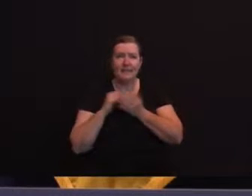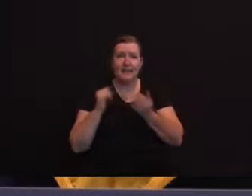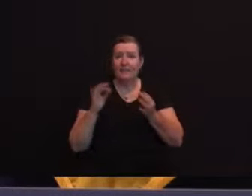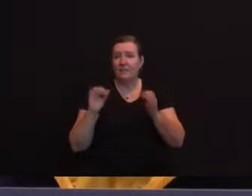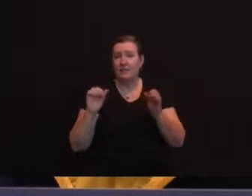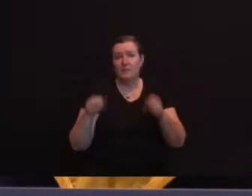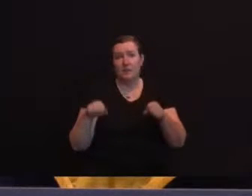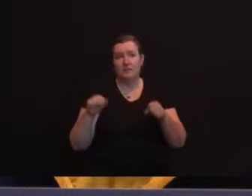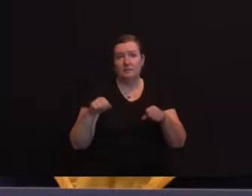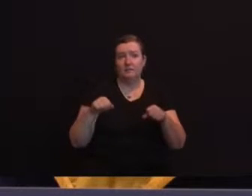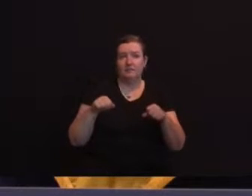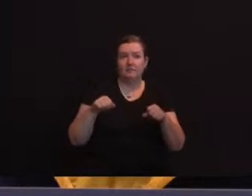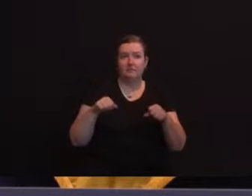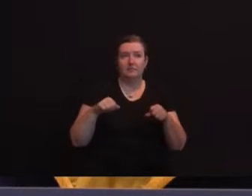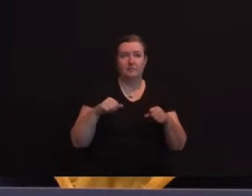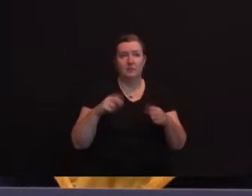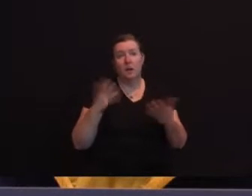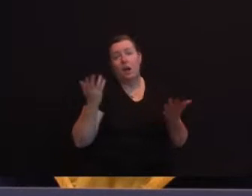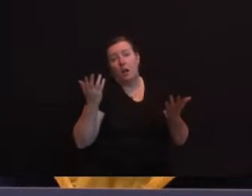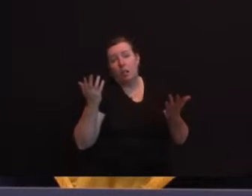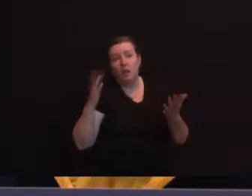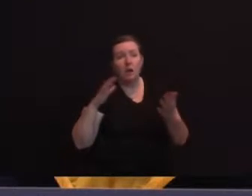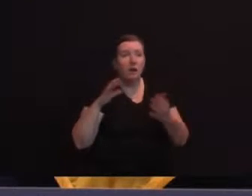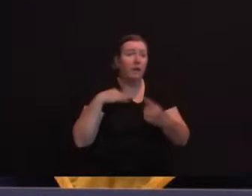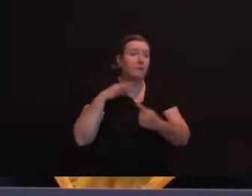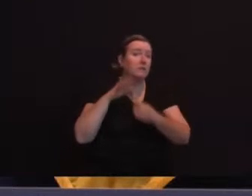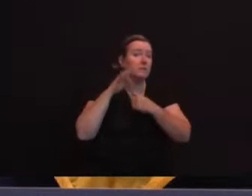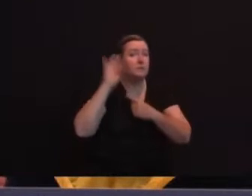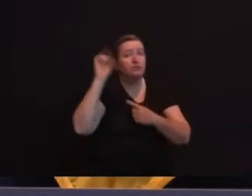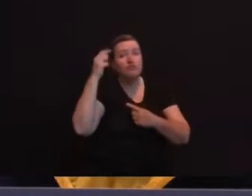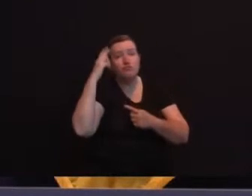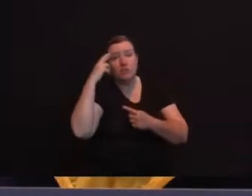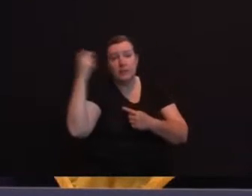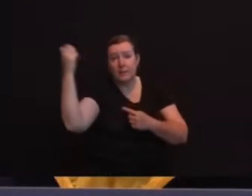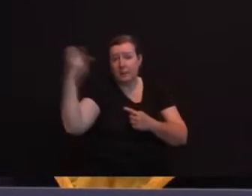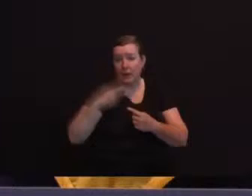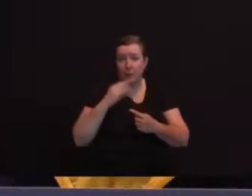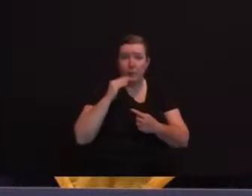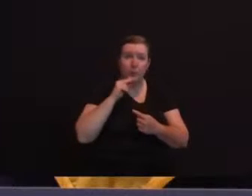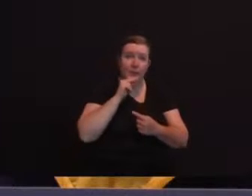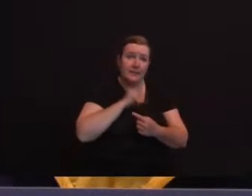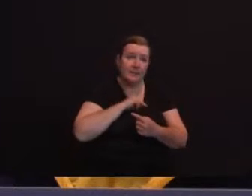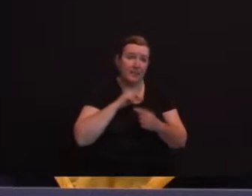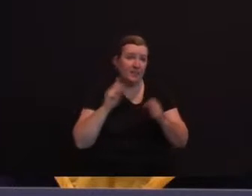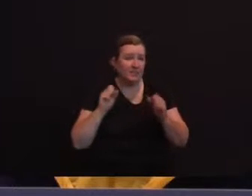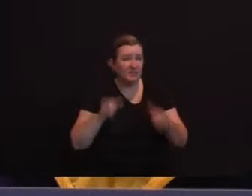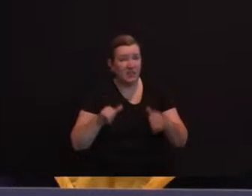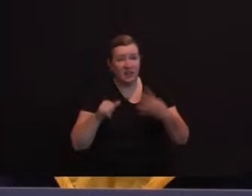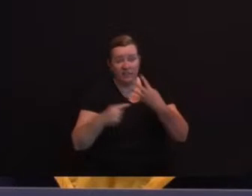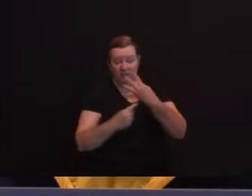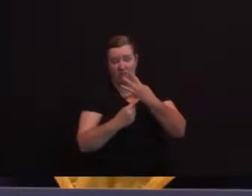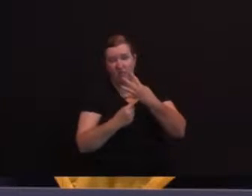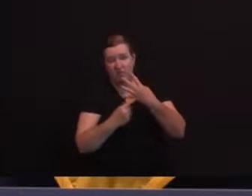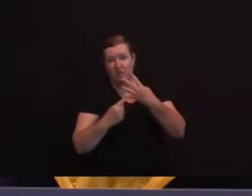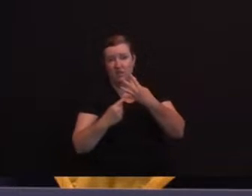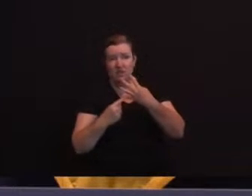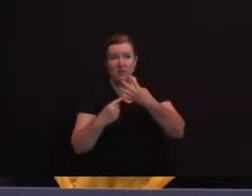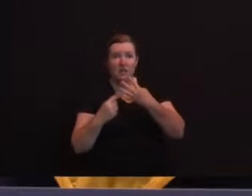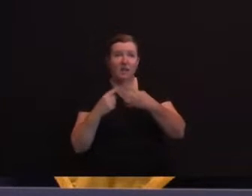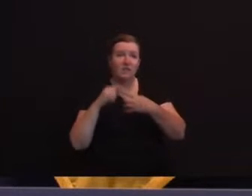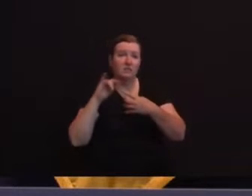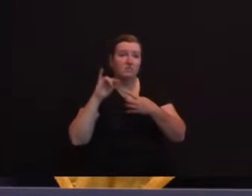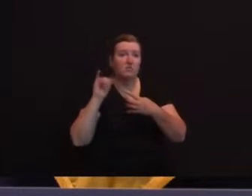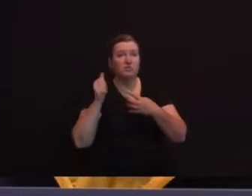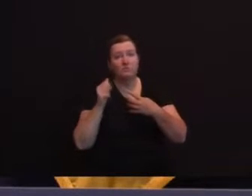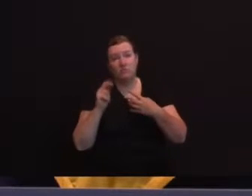there's some particular reason that you're coming back for Thanksgiving and you're staying through the end of January, which is a calendar I think most schools are on